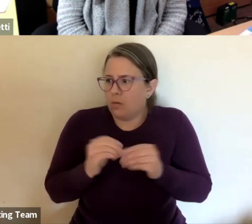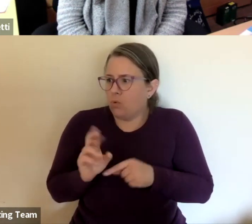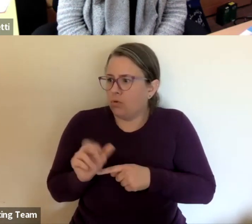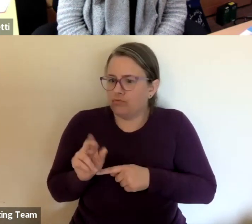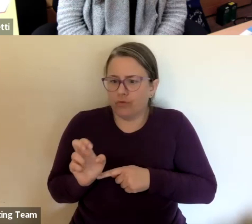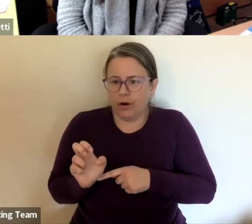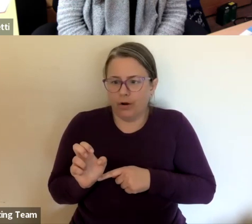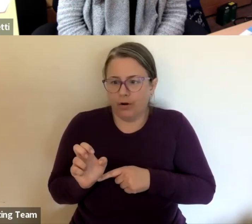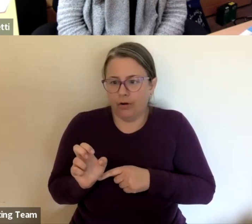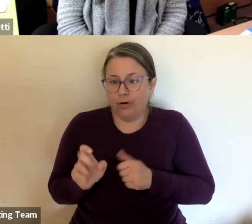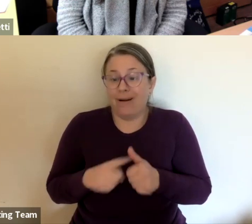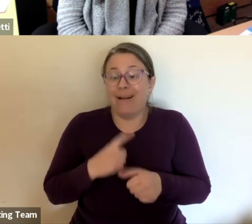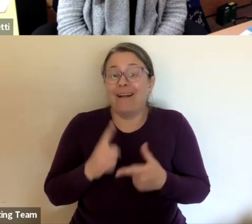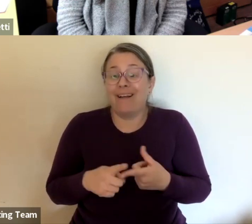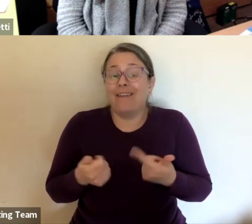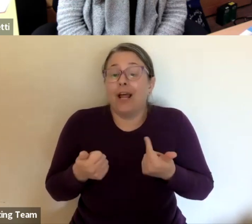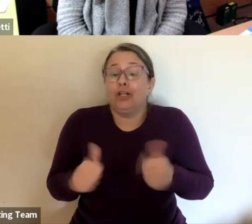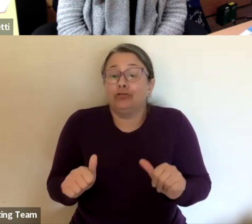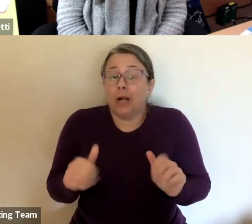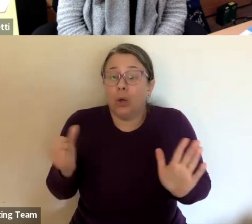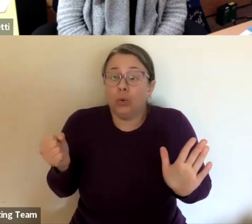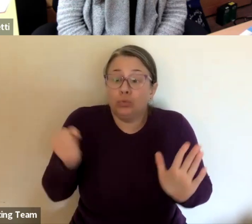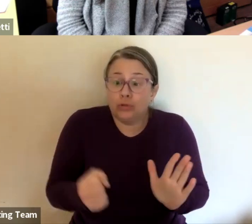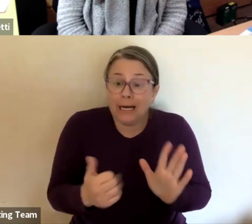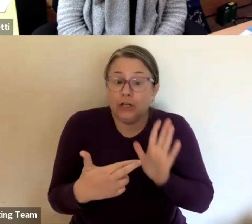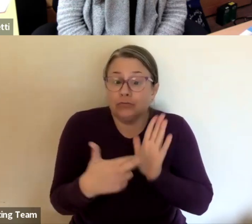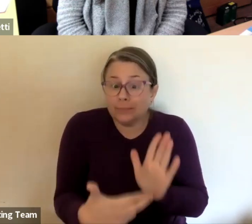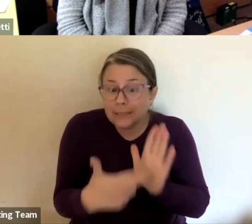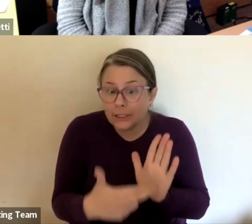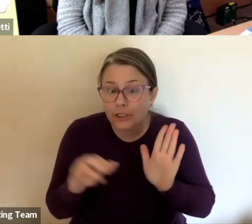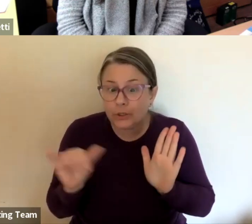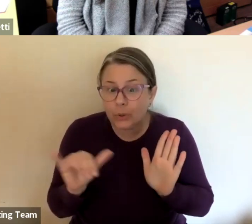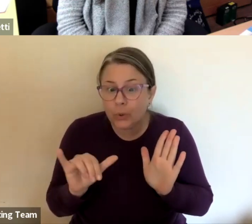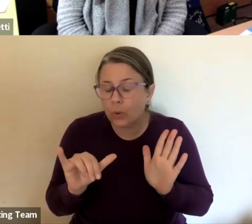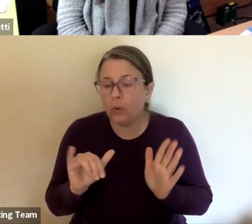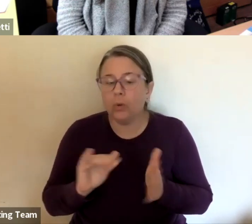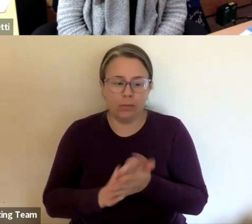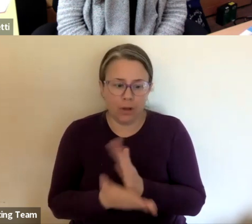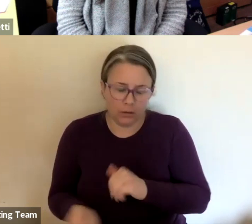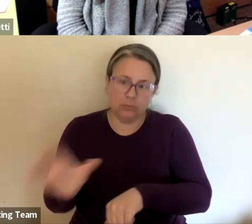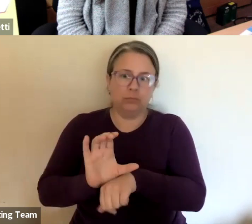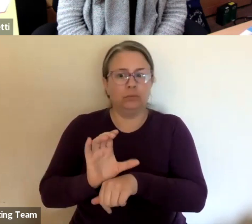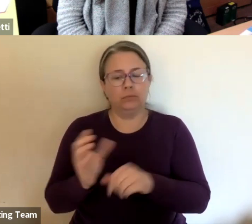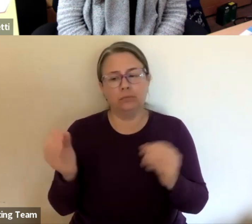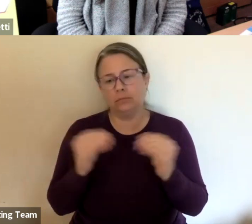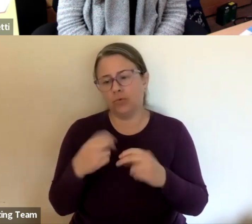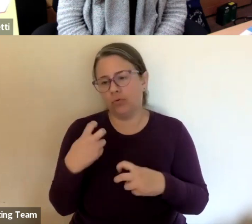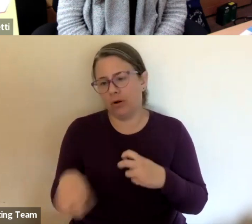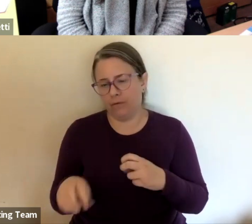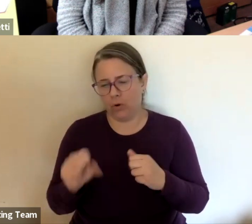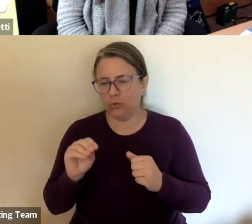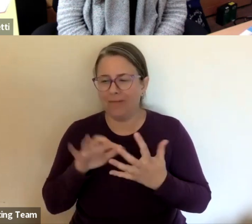other areas. So getting at the intersectionality piece is really, really hard.